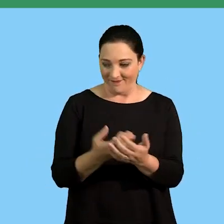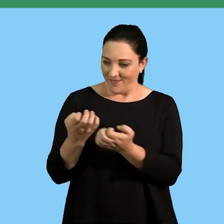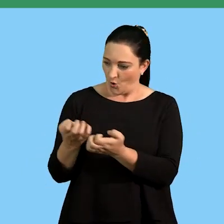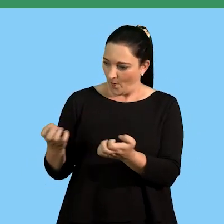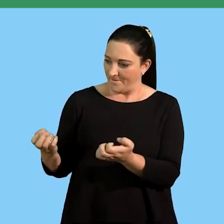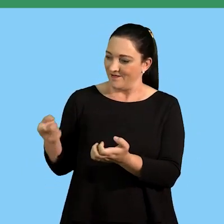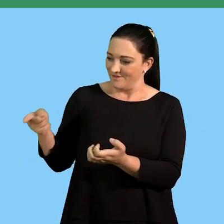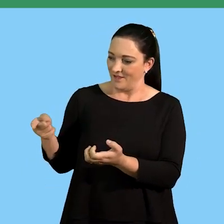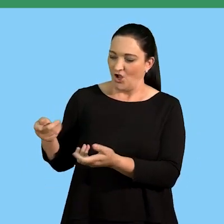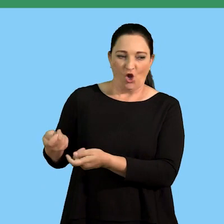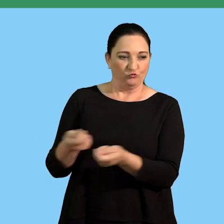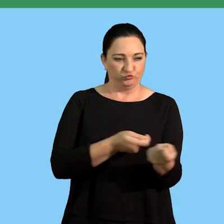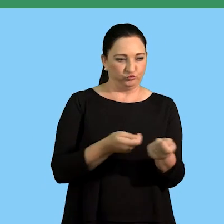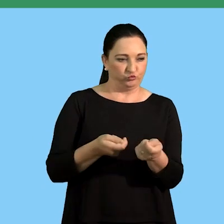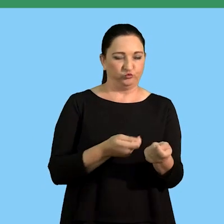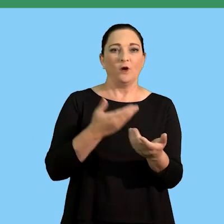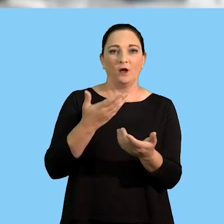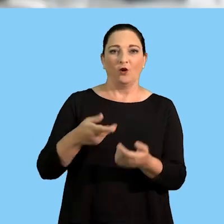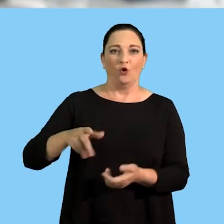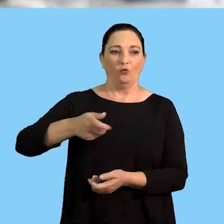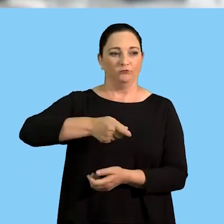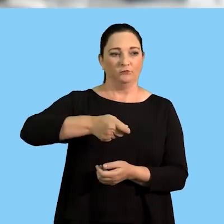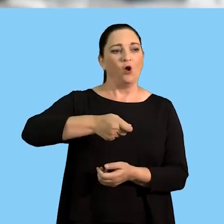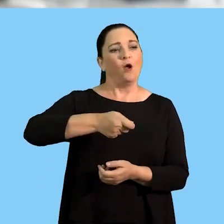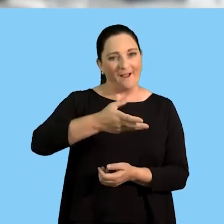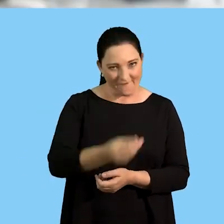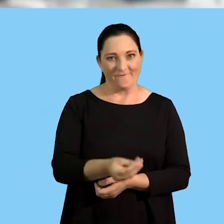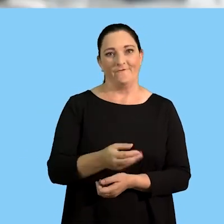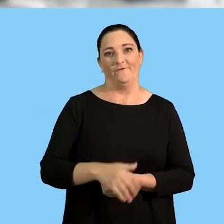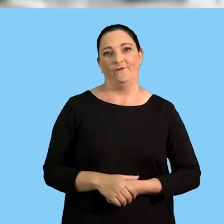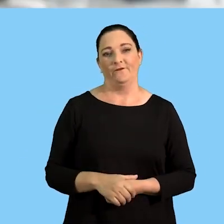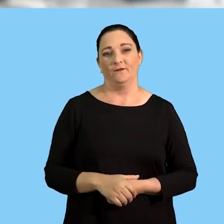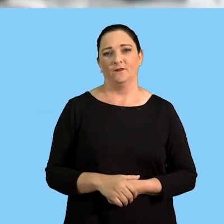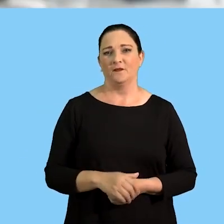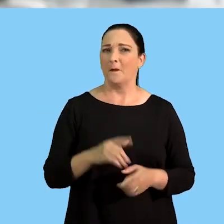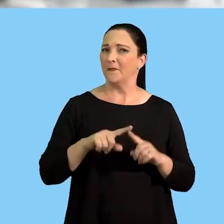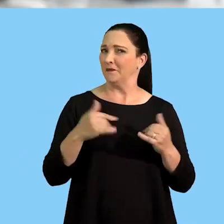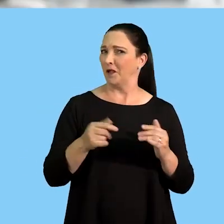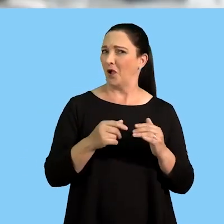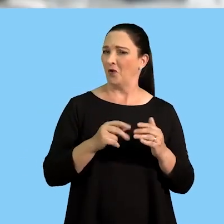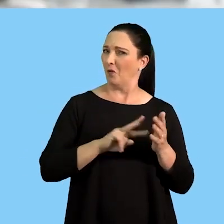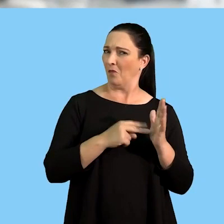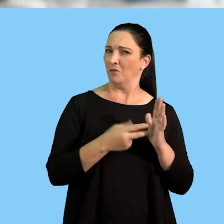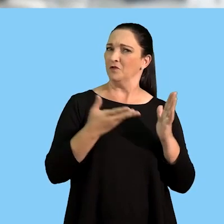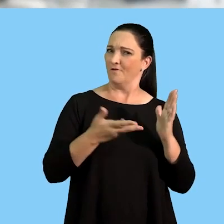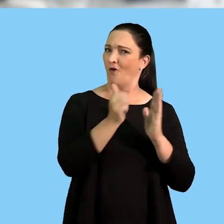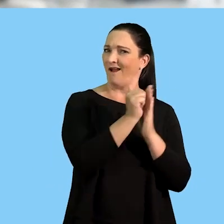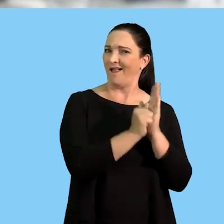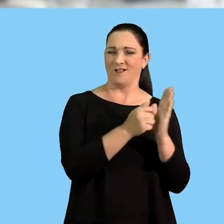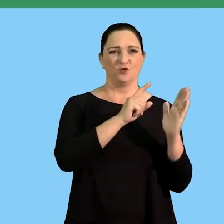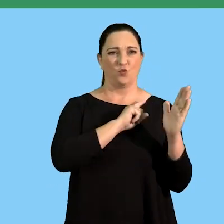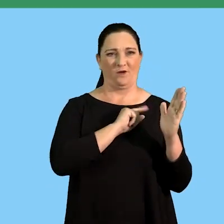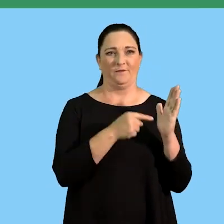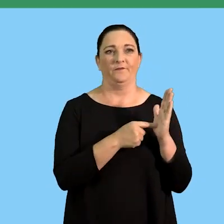the necessary equipment to stop the fire. Now let's look at what is the purpose of this Health and Safety